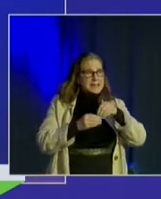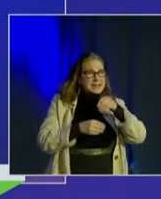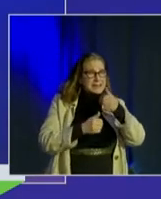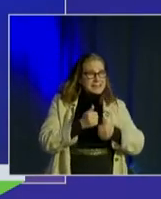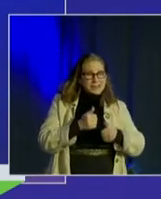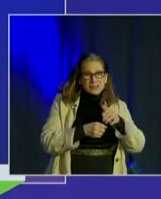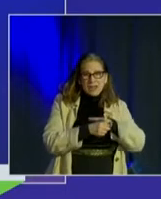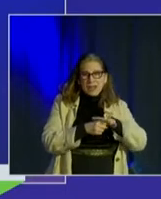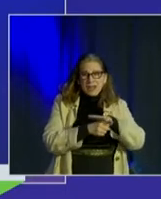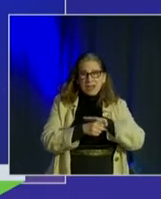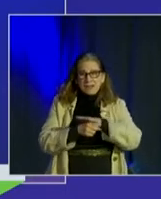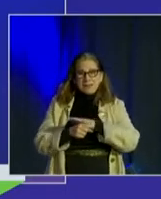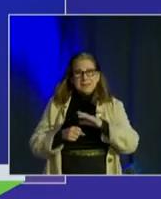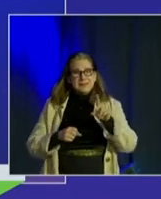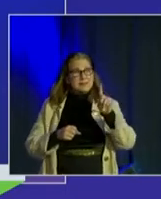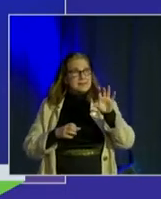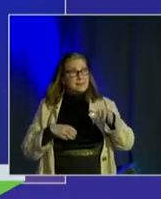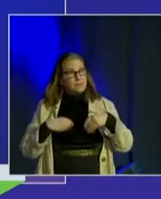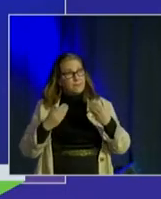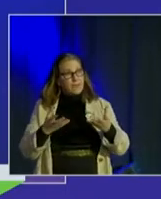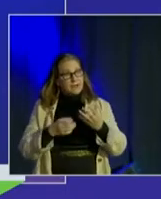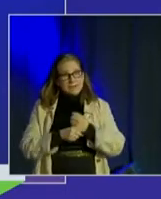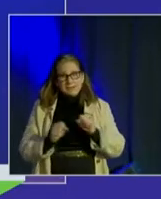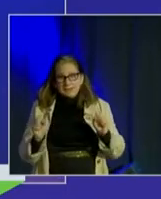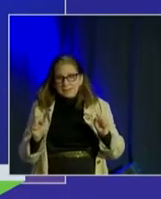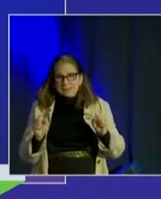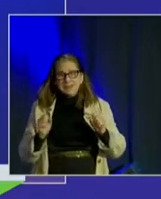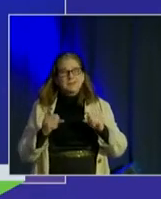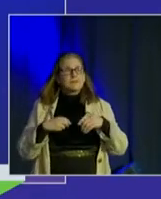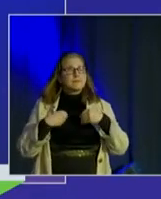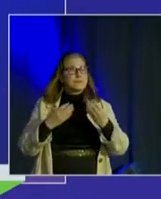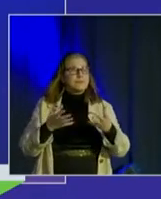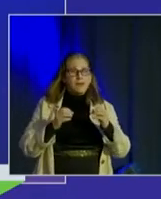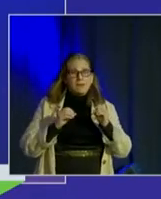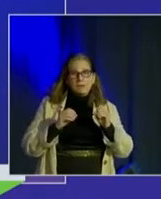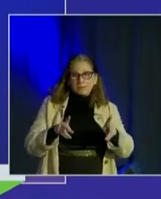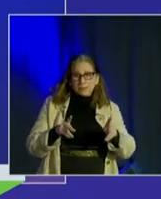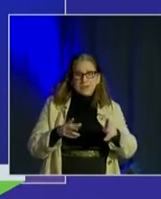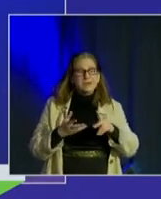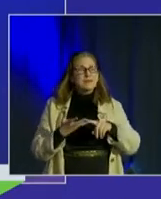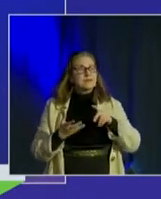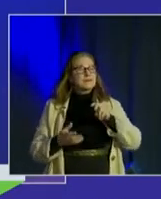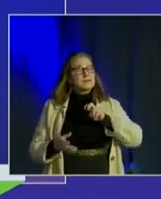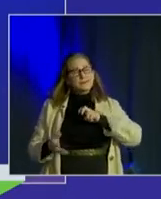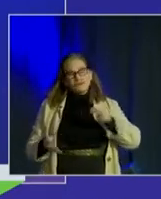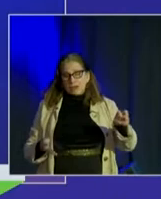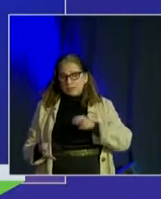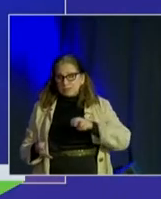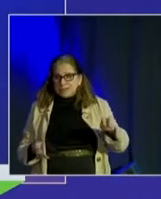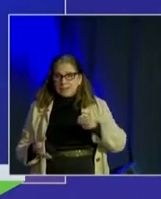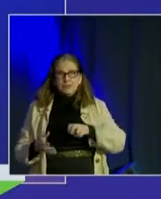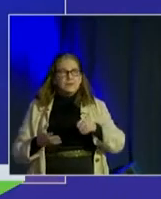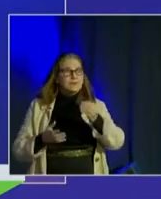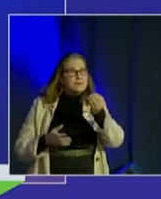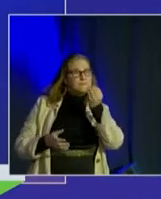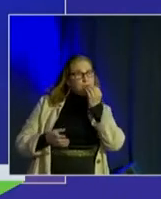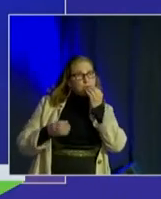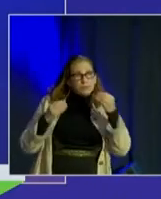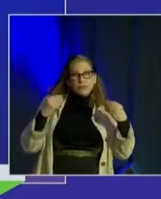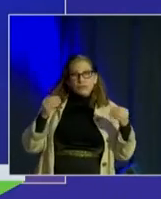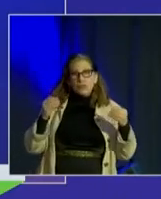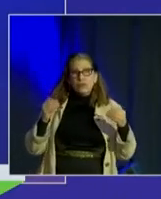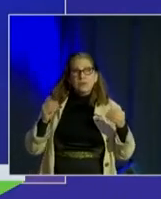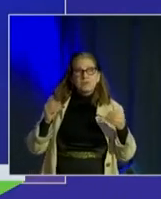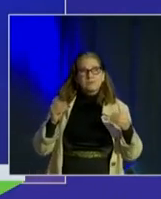safety and opportunity and transportation and grocery and great schools and great